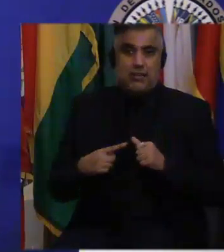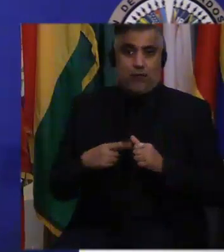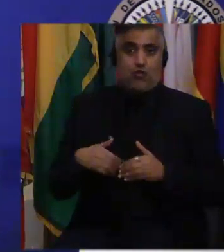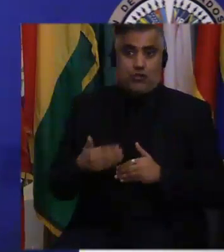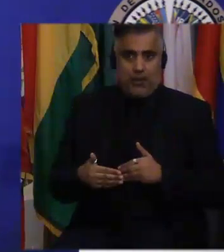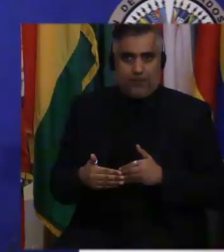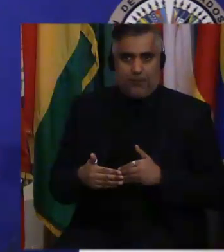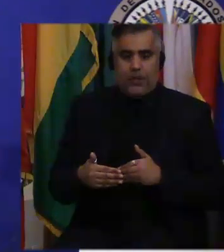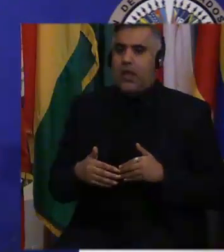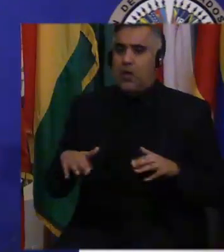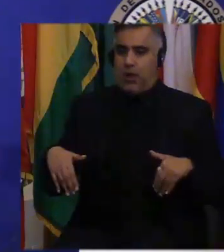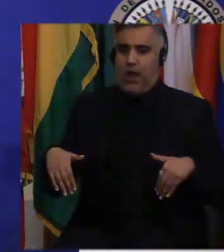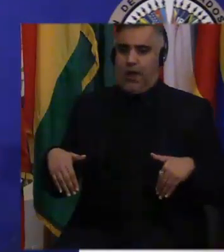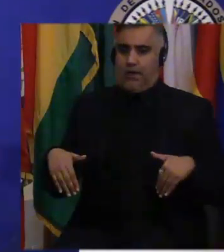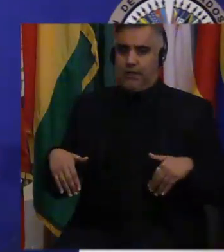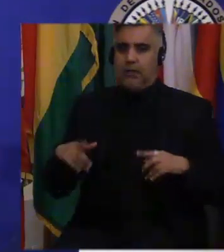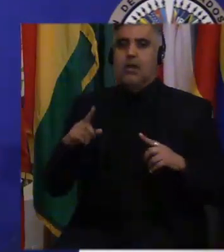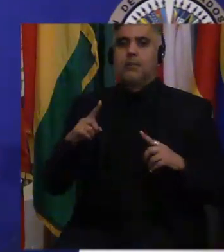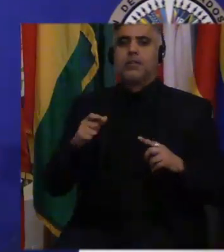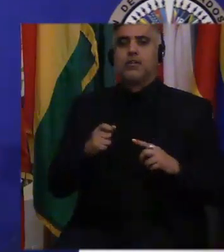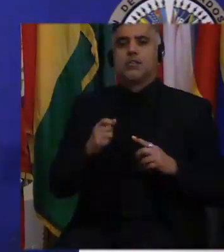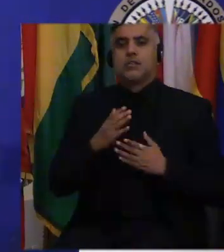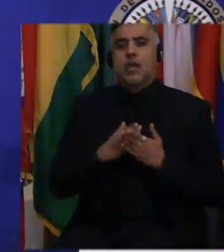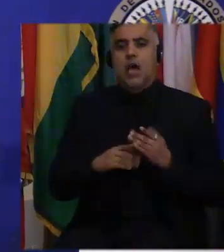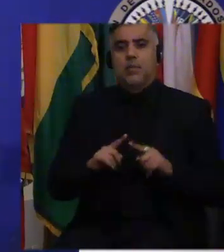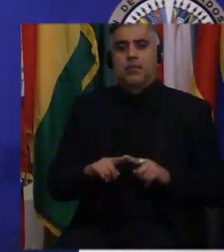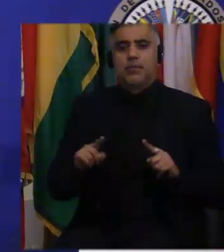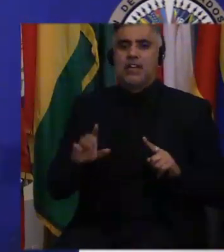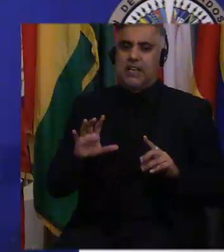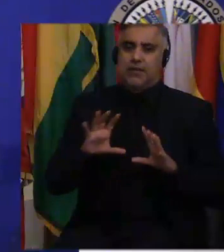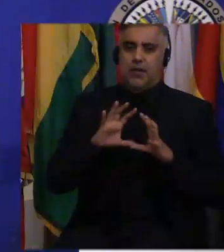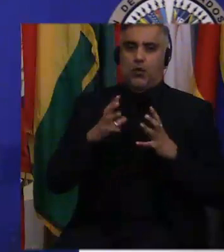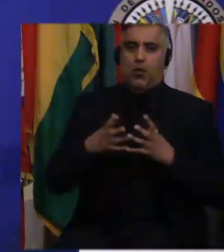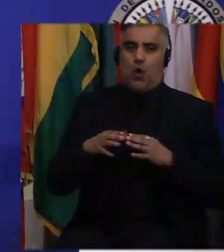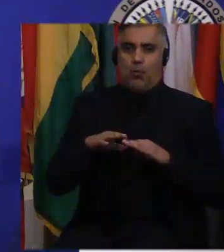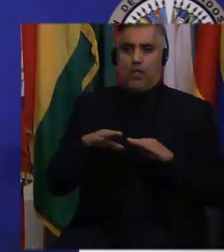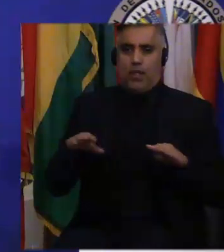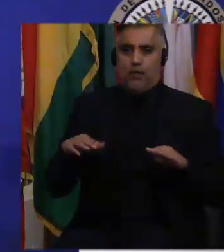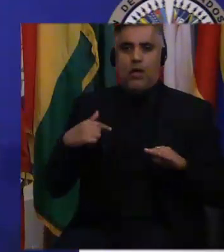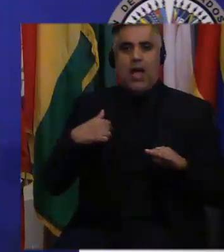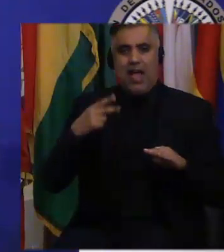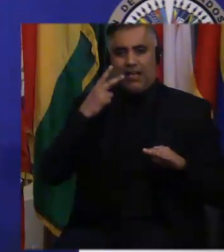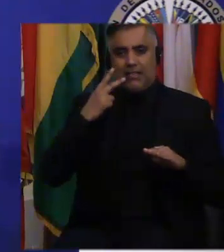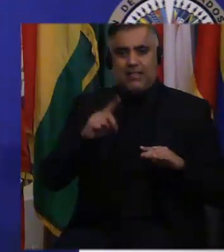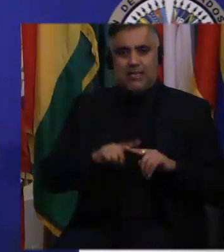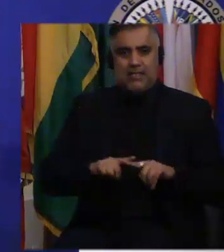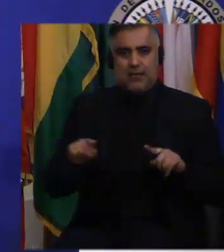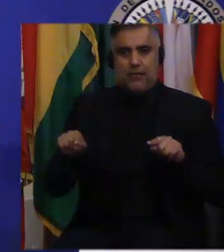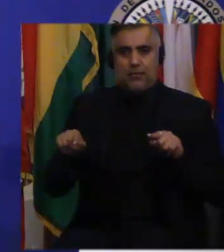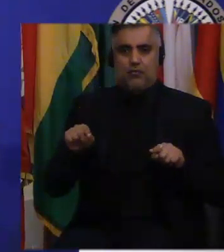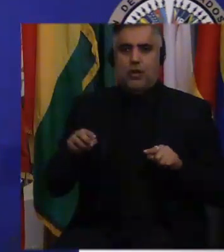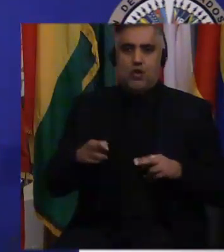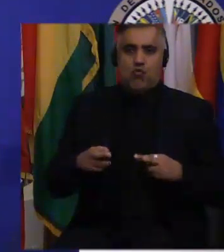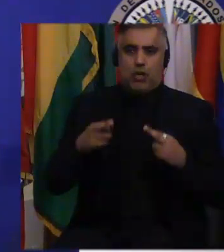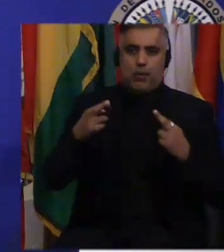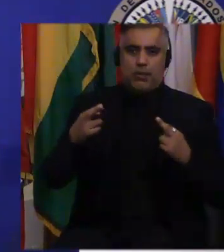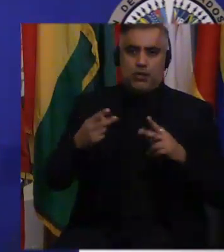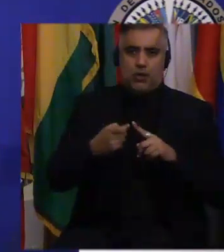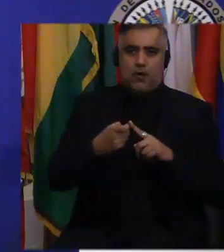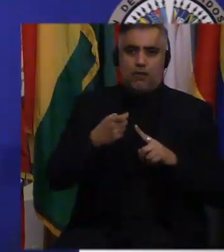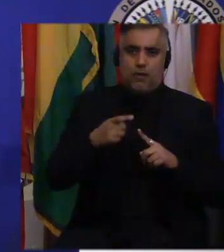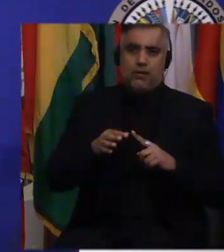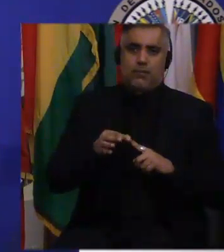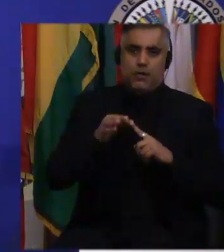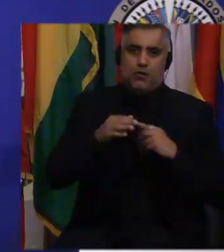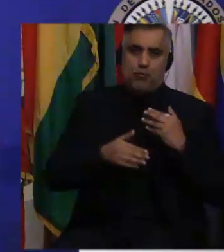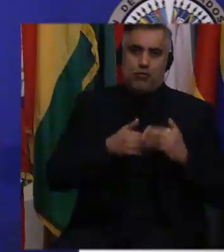step. And we are not yet there because there are some differences, even at the global level. I'm seeing differences between recommendations coming from